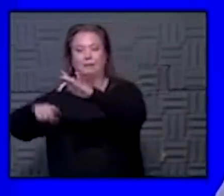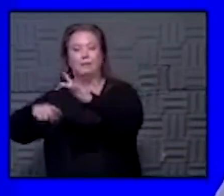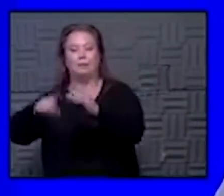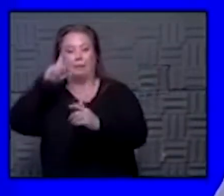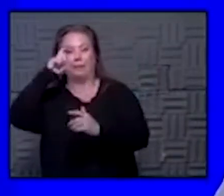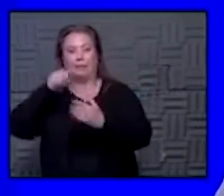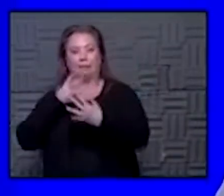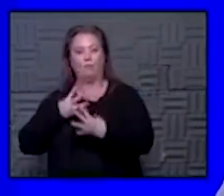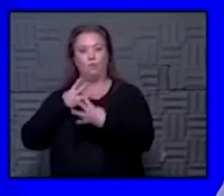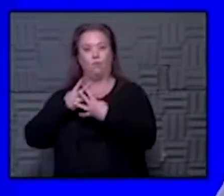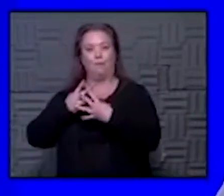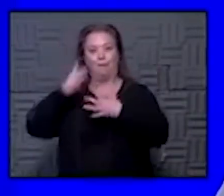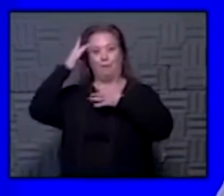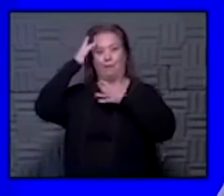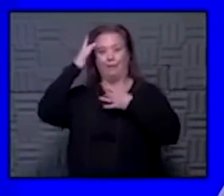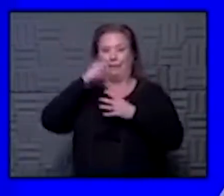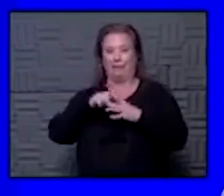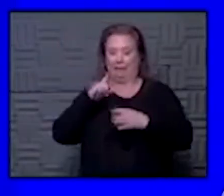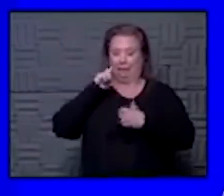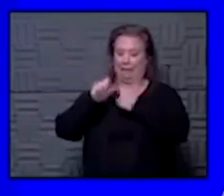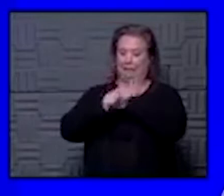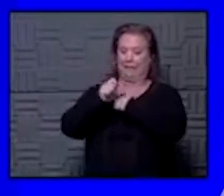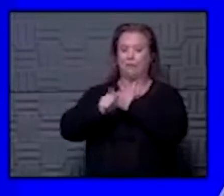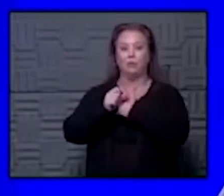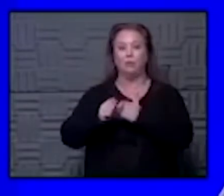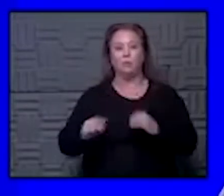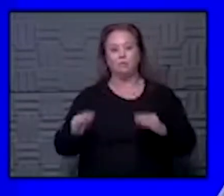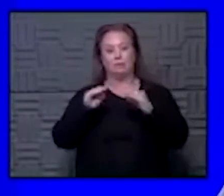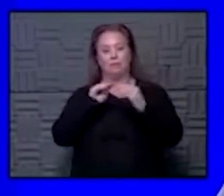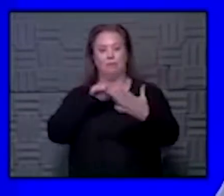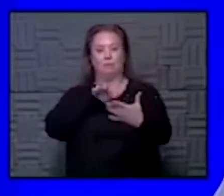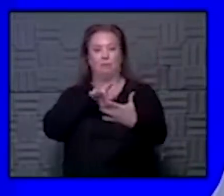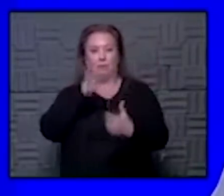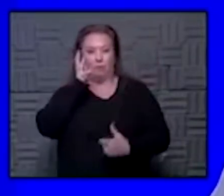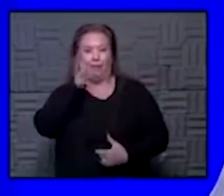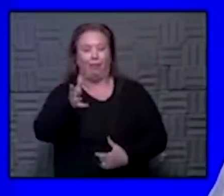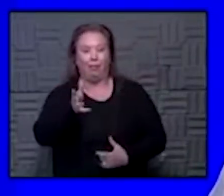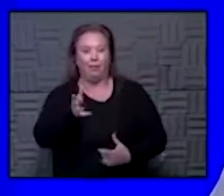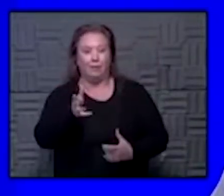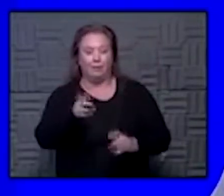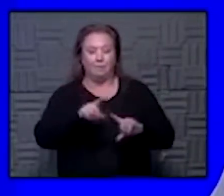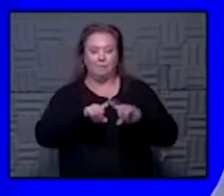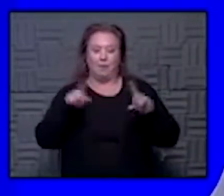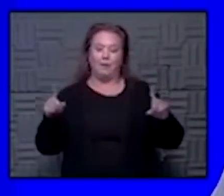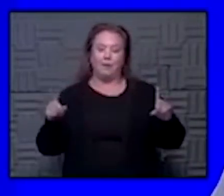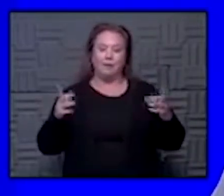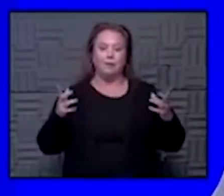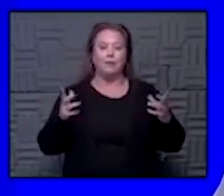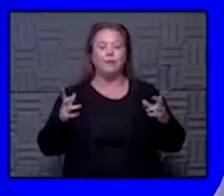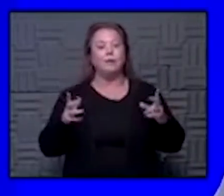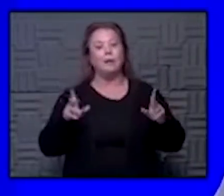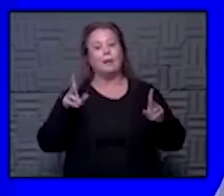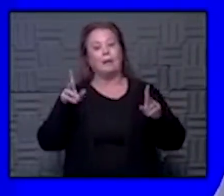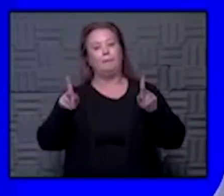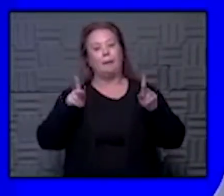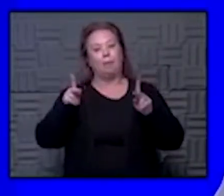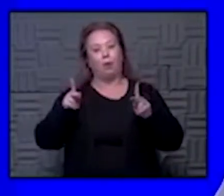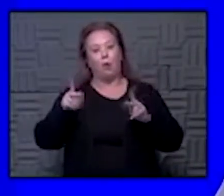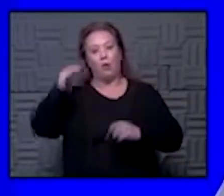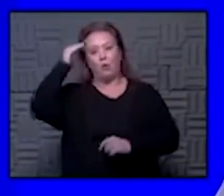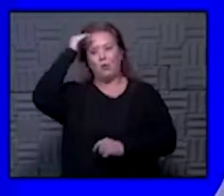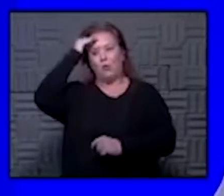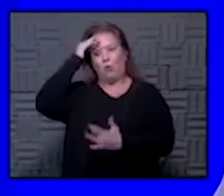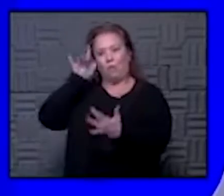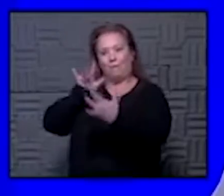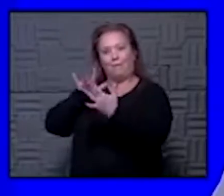dangerous prospect, and again, I think there will probably be more studies on this, but bringing people who are known contacts and